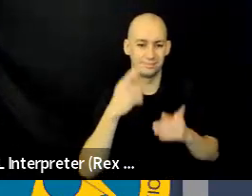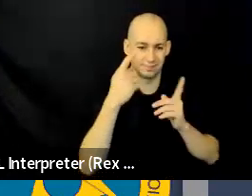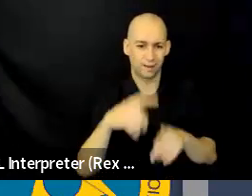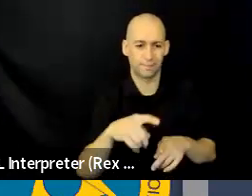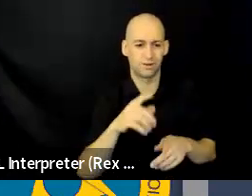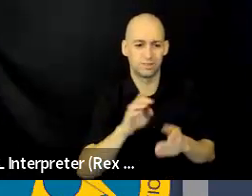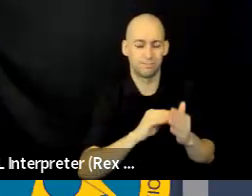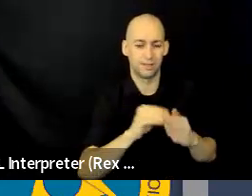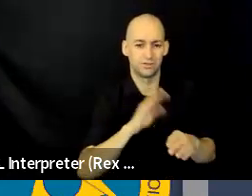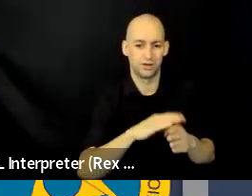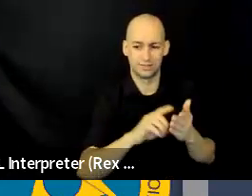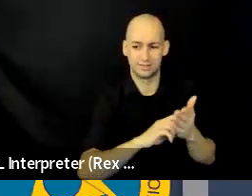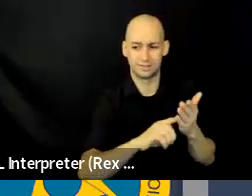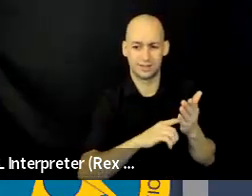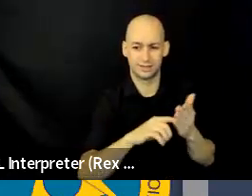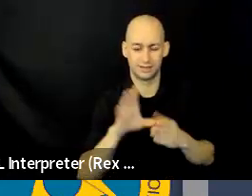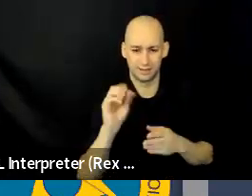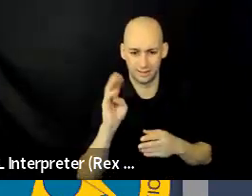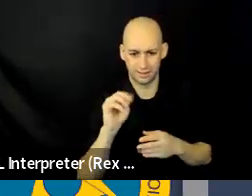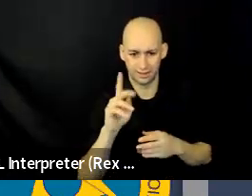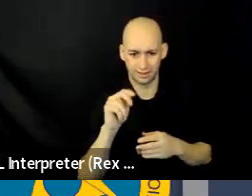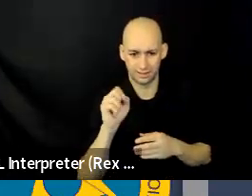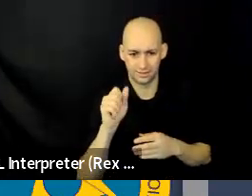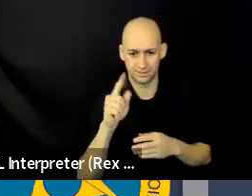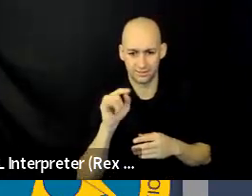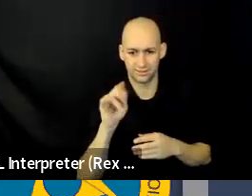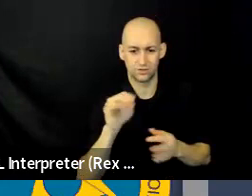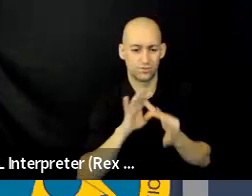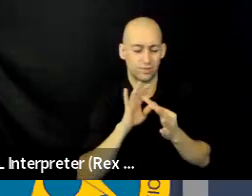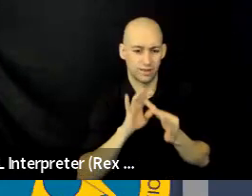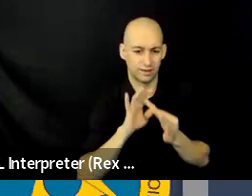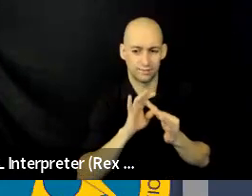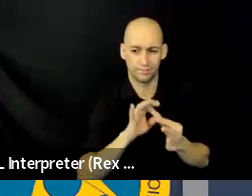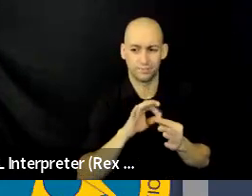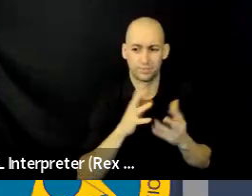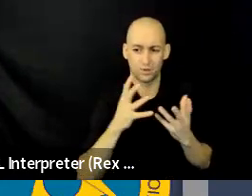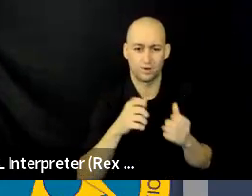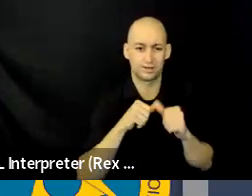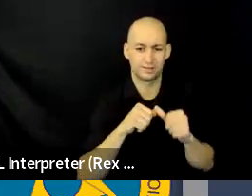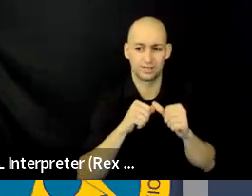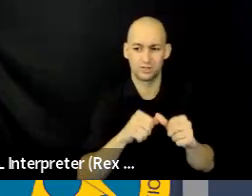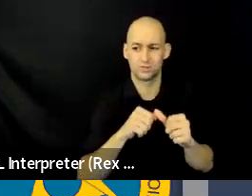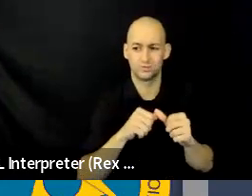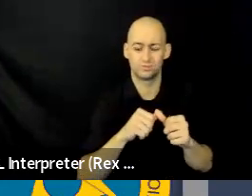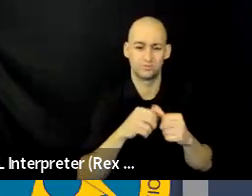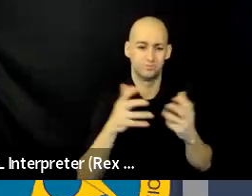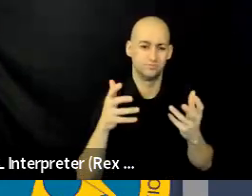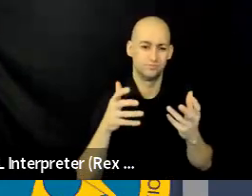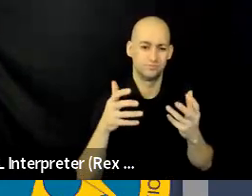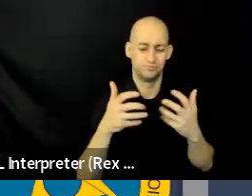things that would be compensation related that we're, again, happy to continue coordinating with them on those items that were in the preliminary